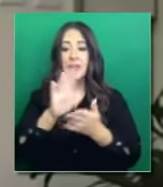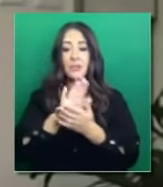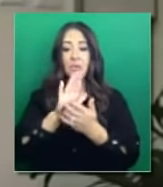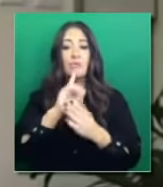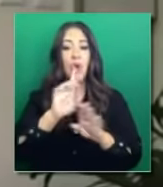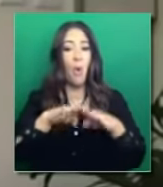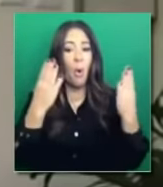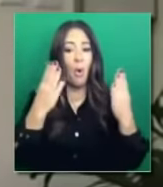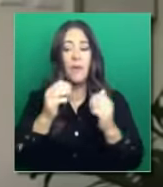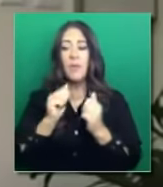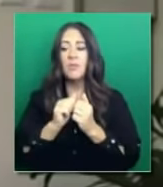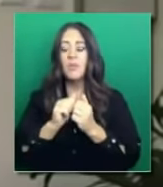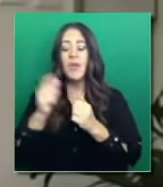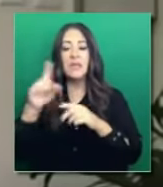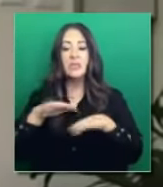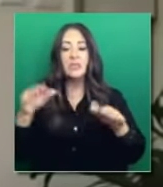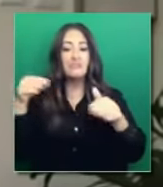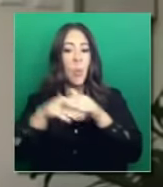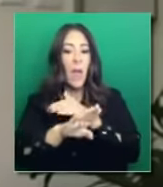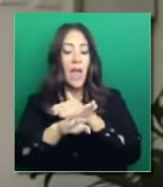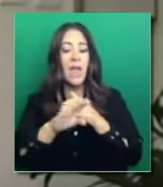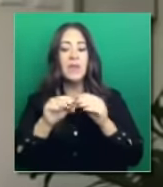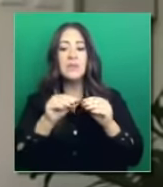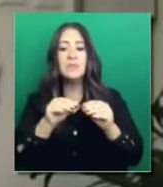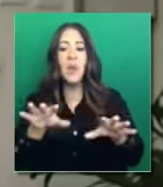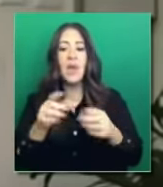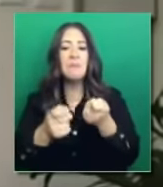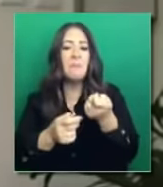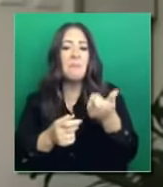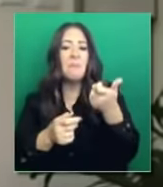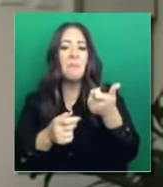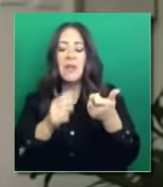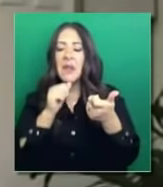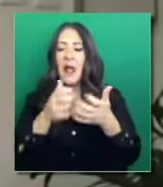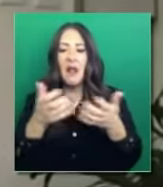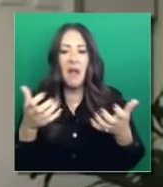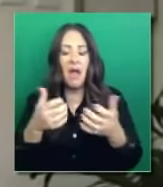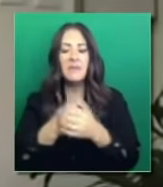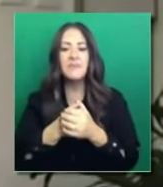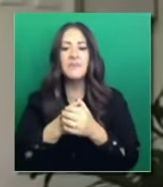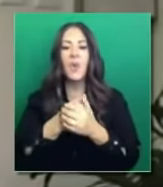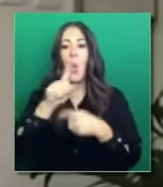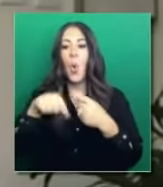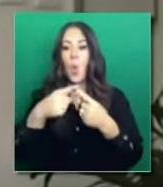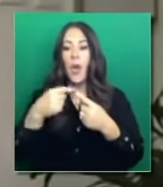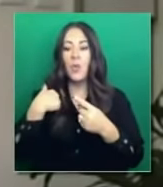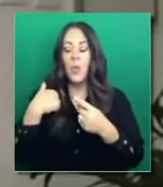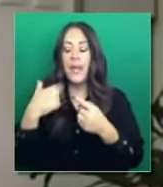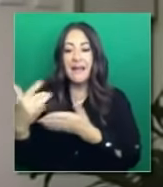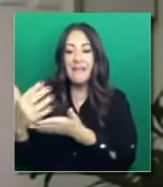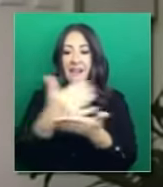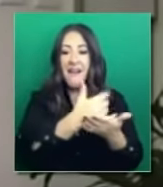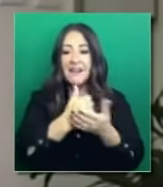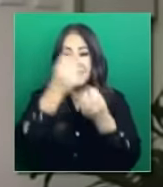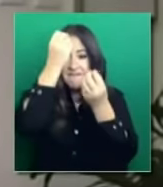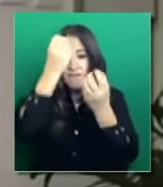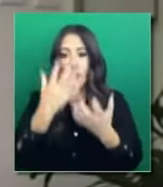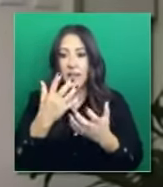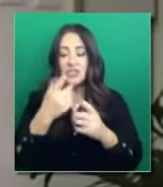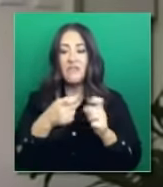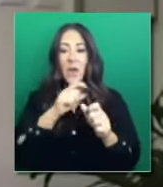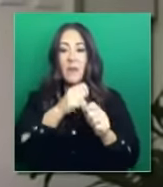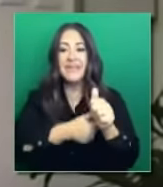transmission, even in this time. When the new dashboard is available, we'll be able to see those data more readily. The public will be able to see